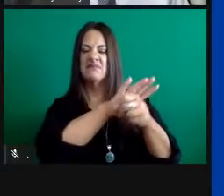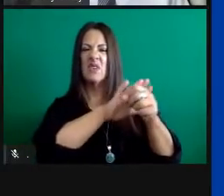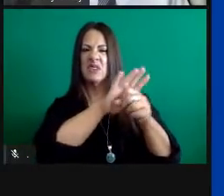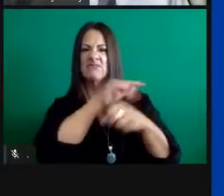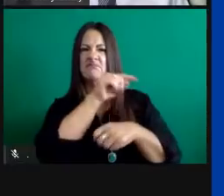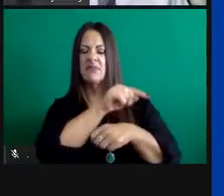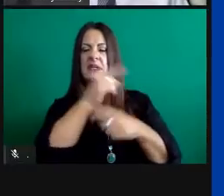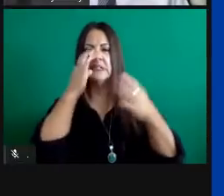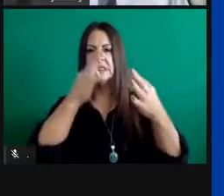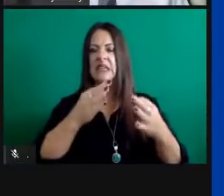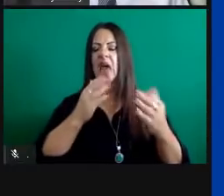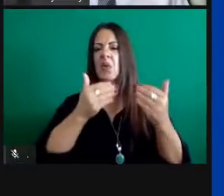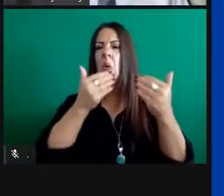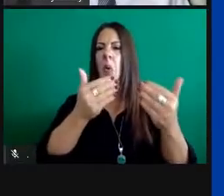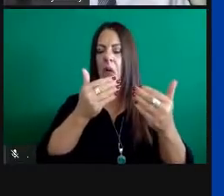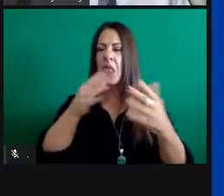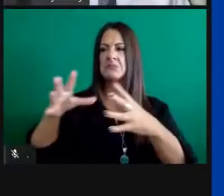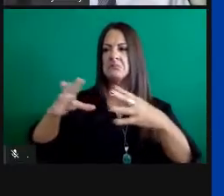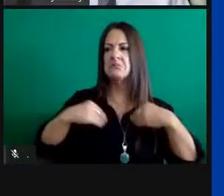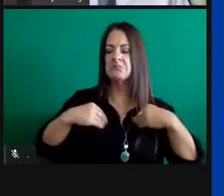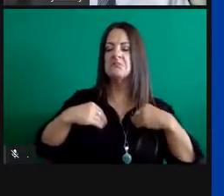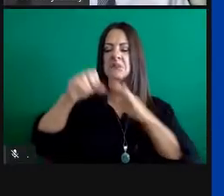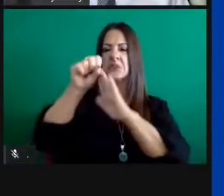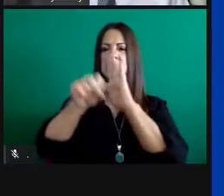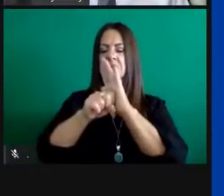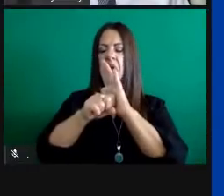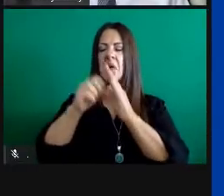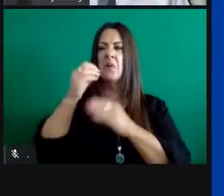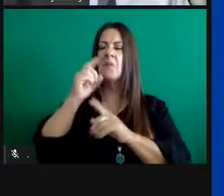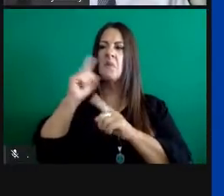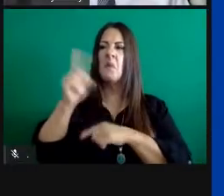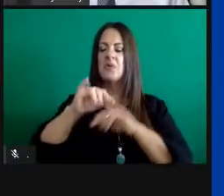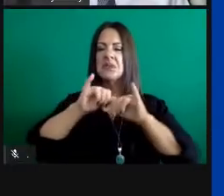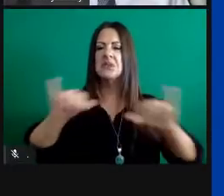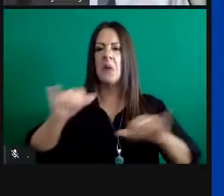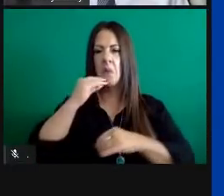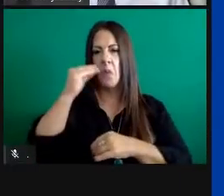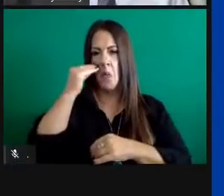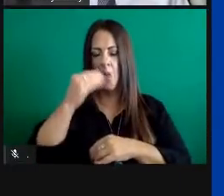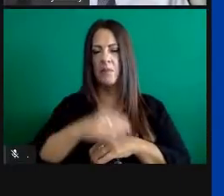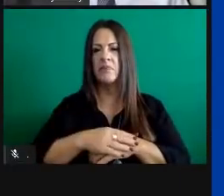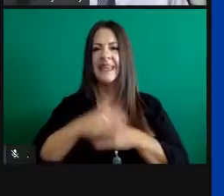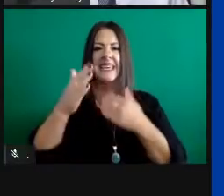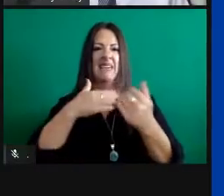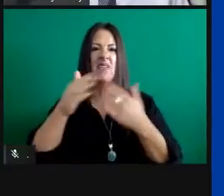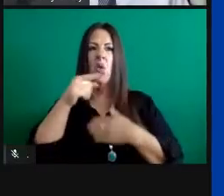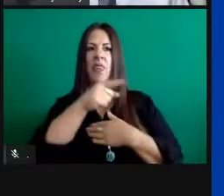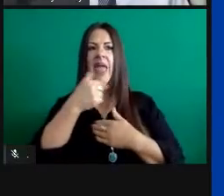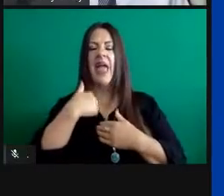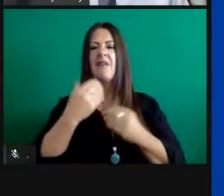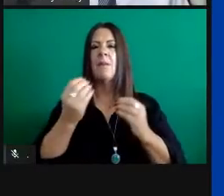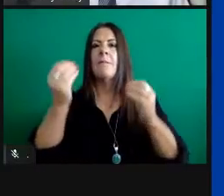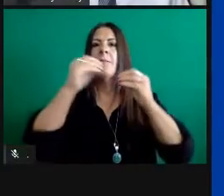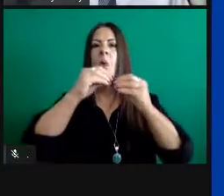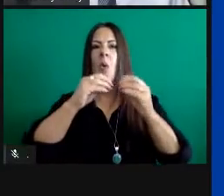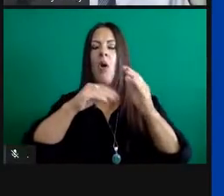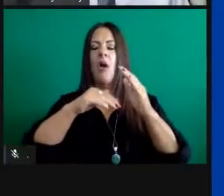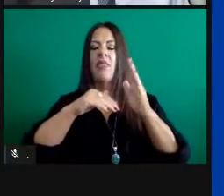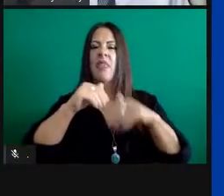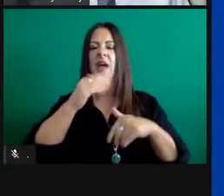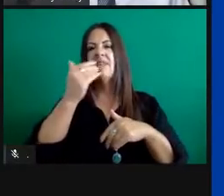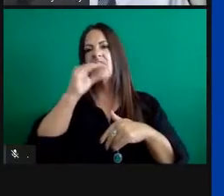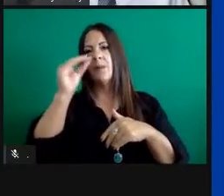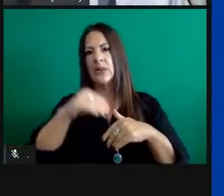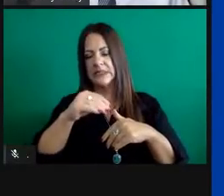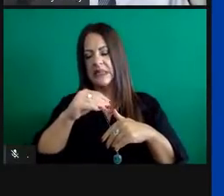regional stay-at-home order framework, despite having greater than 15% ICU capacity. I